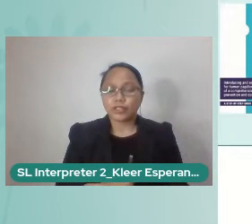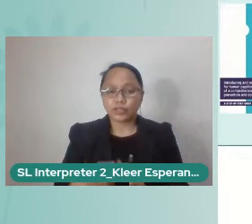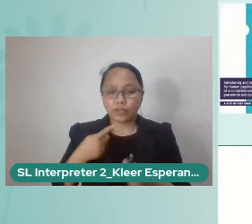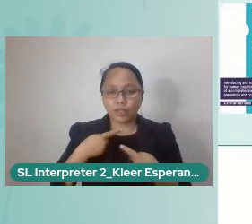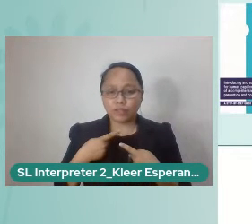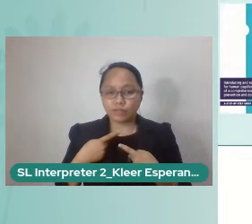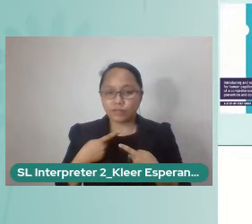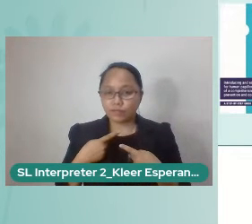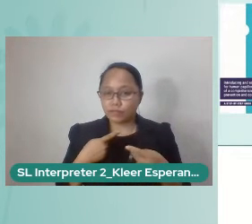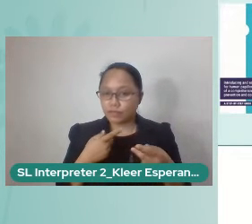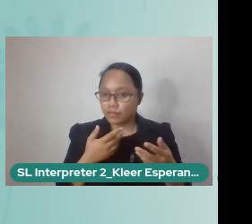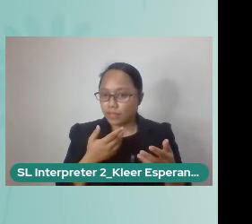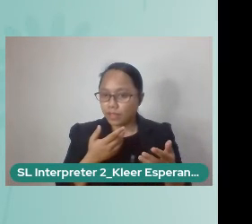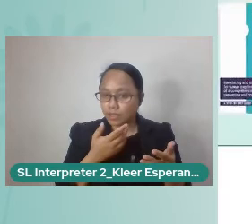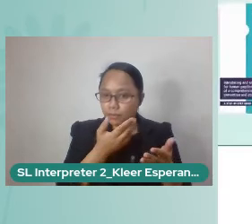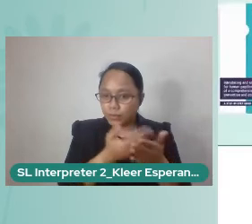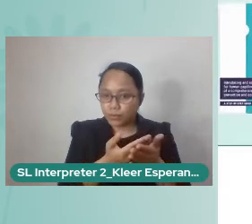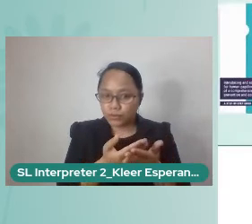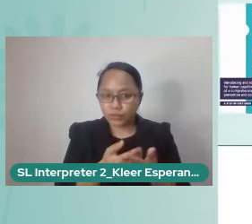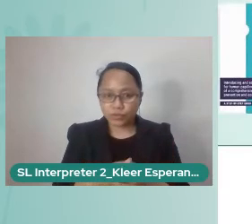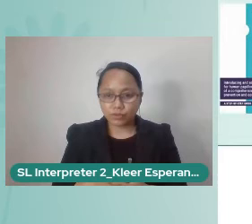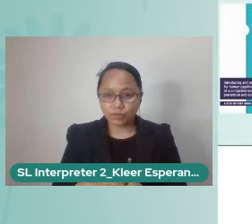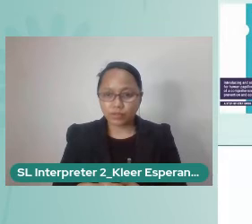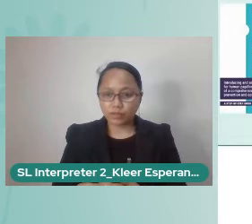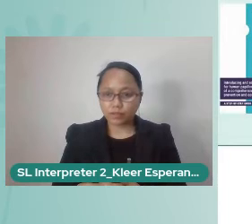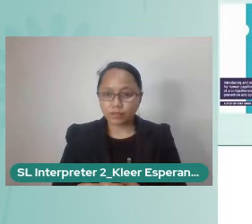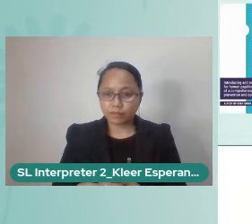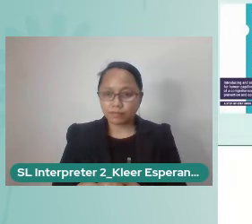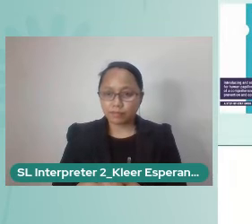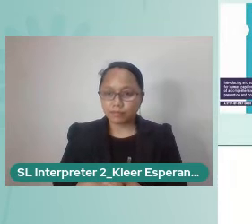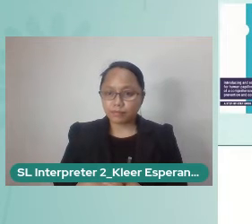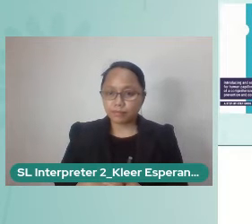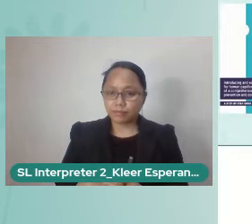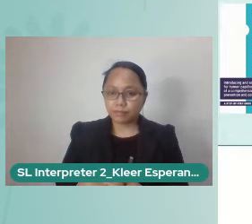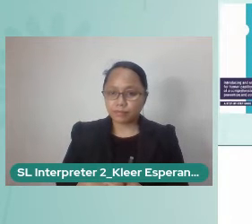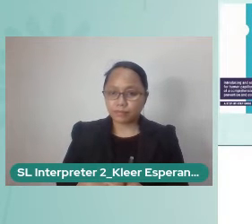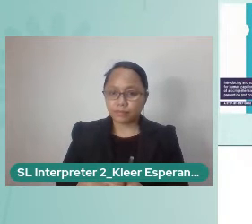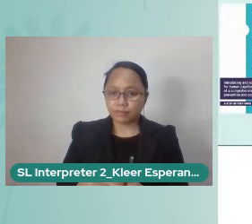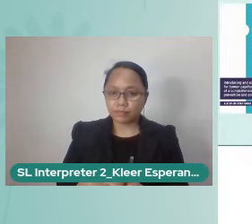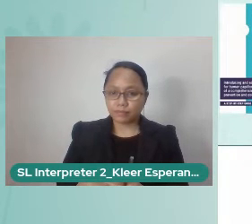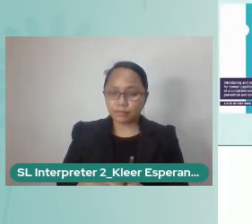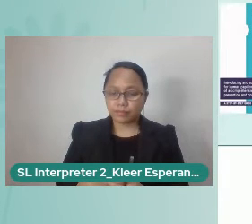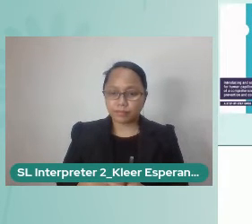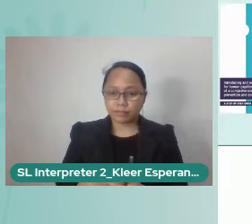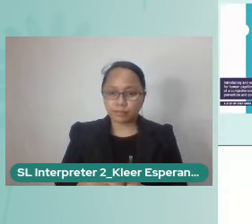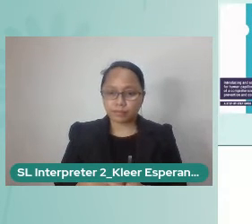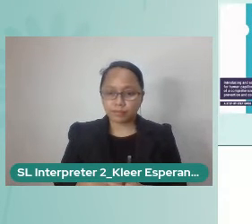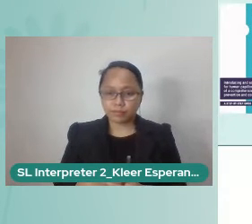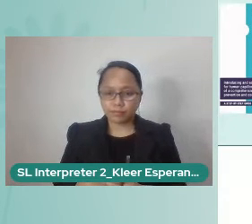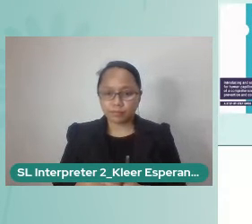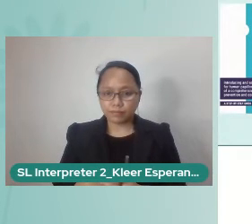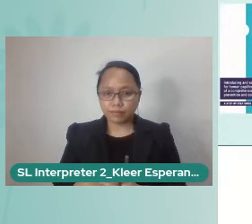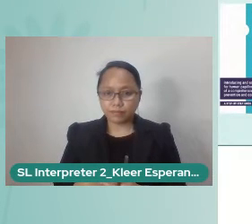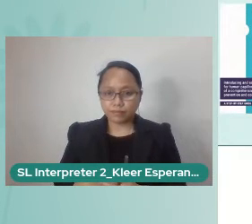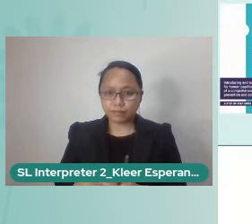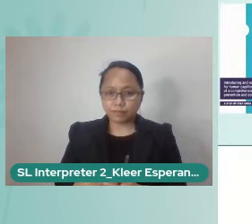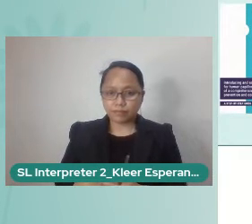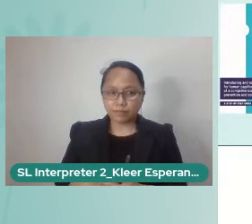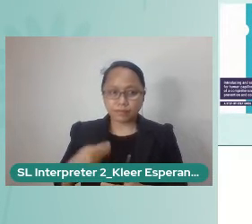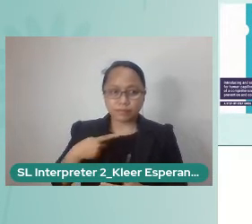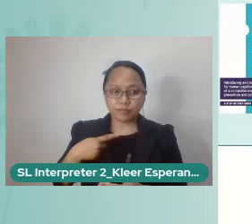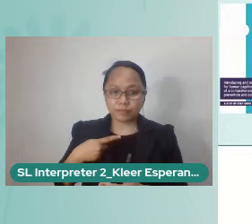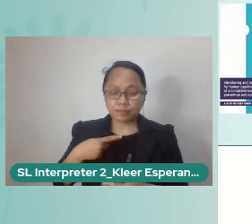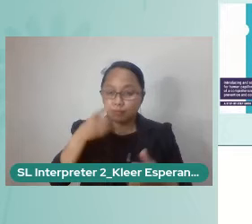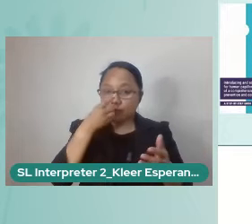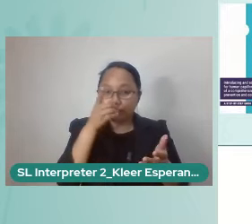shift towards high-performance alternate tests for screening of cervical cancer, focusing on HPV, DNA,